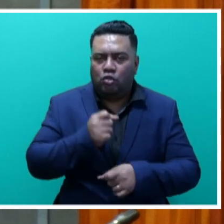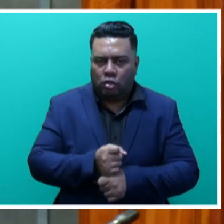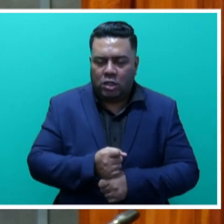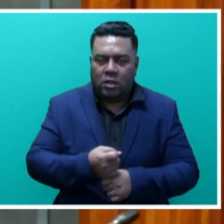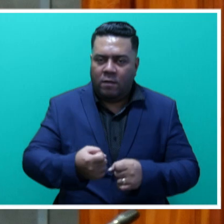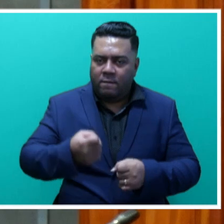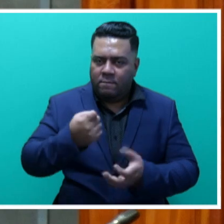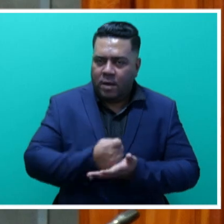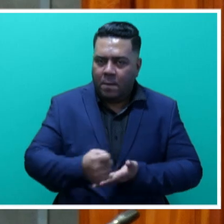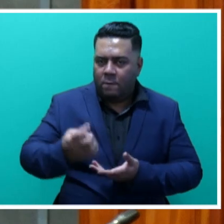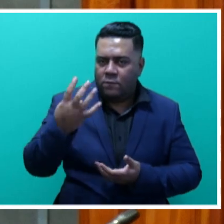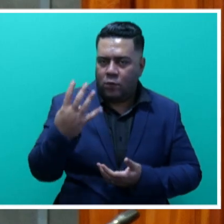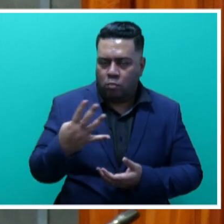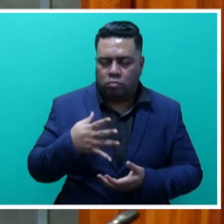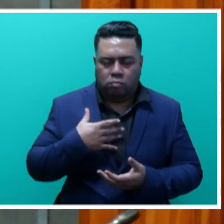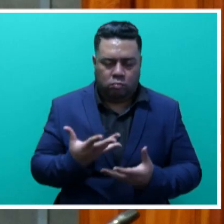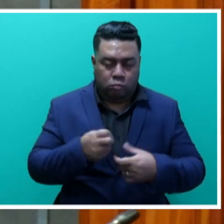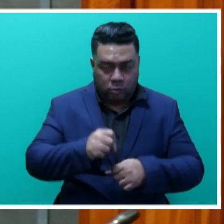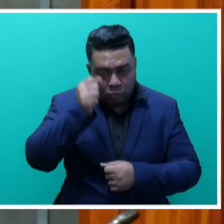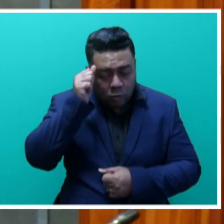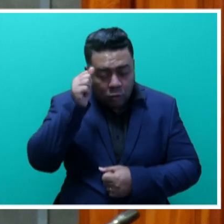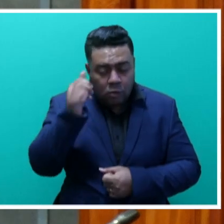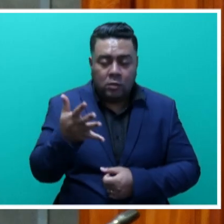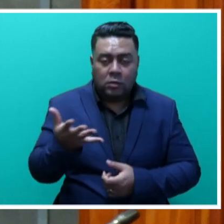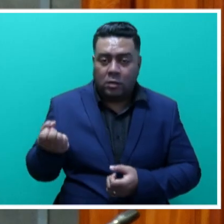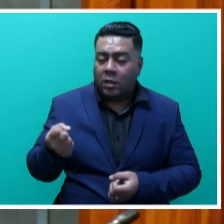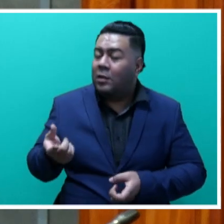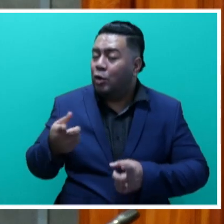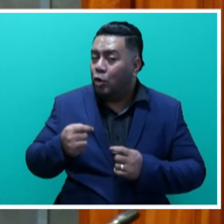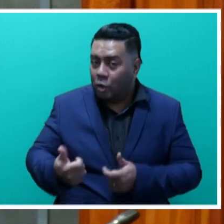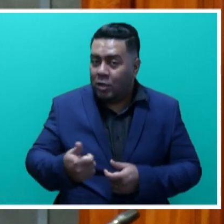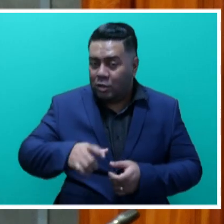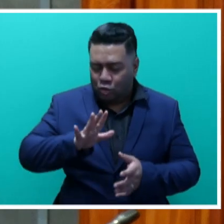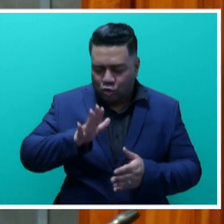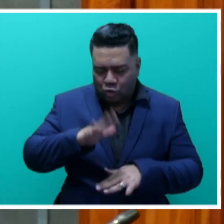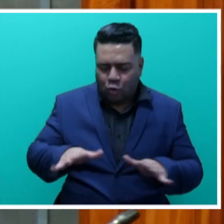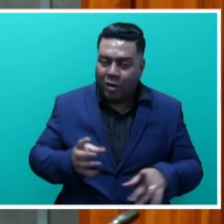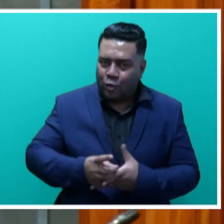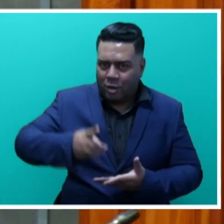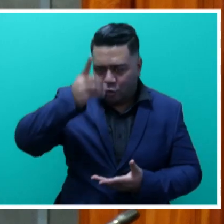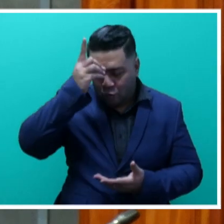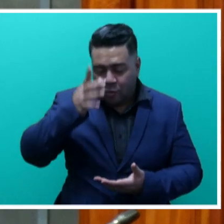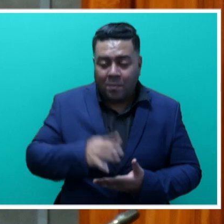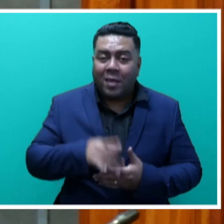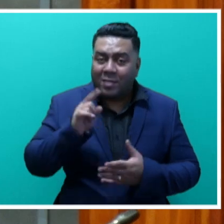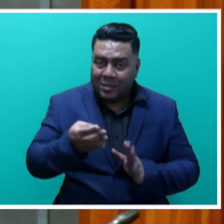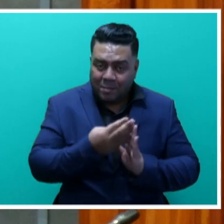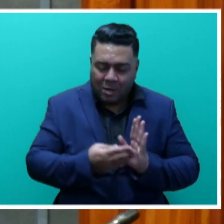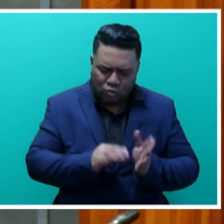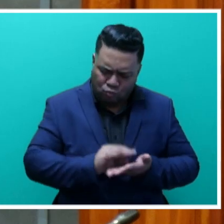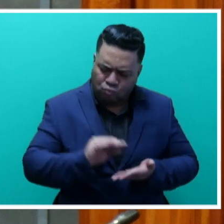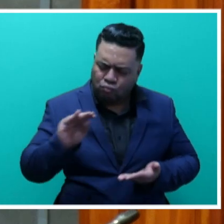We recognize that the foundation of a strong education system begins with early childhood education. This budget allocates